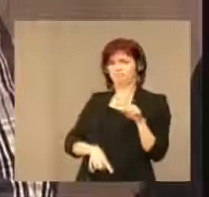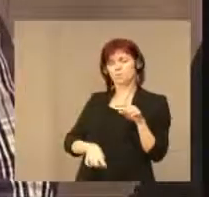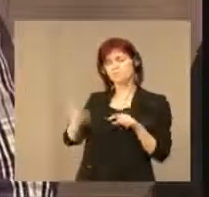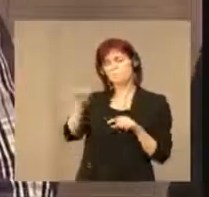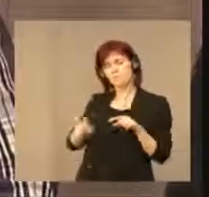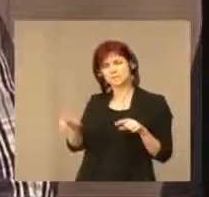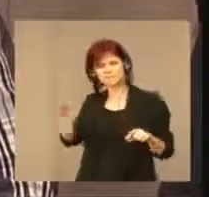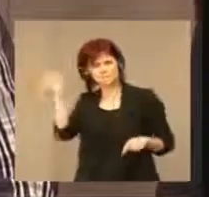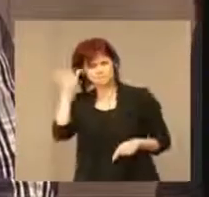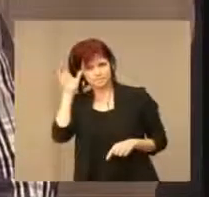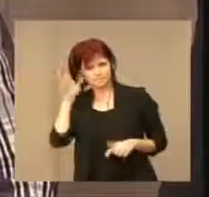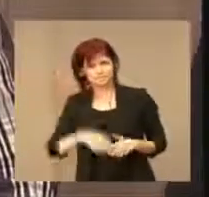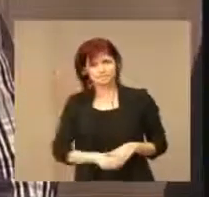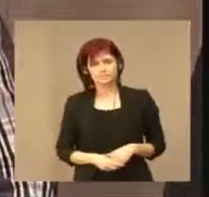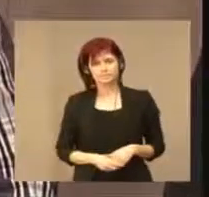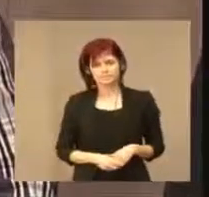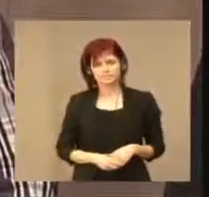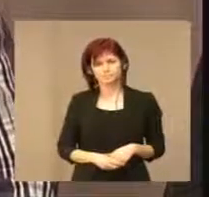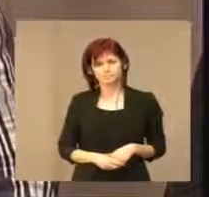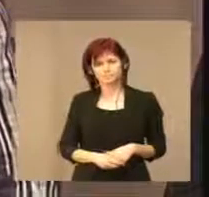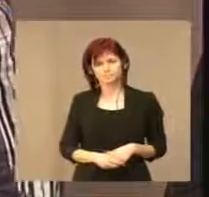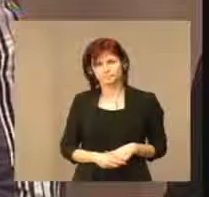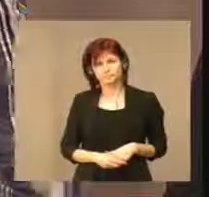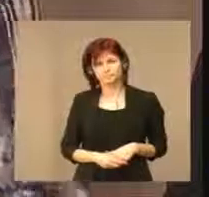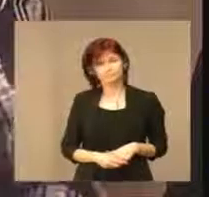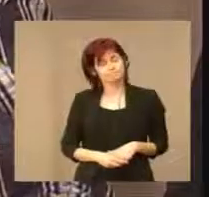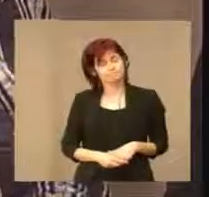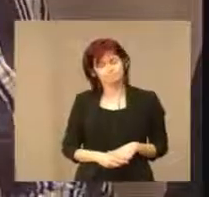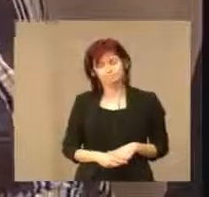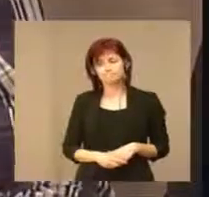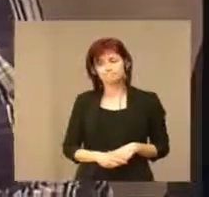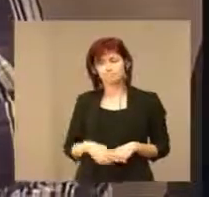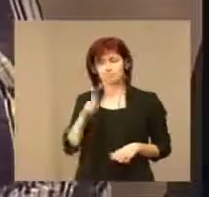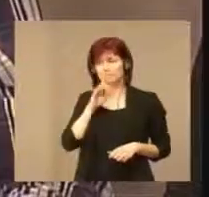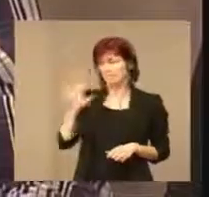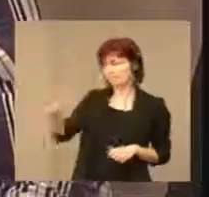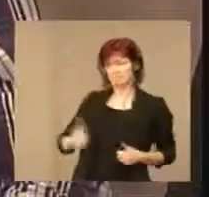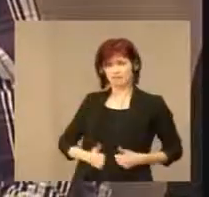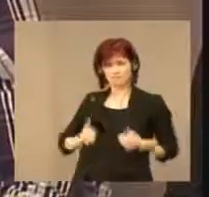Because, you know, to them, life is important.